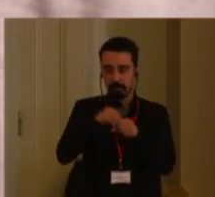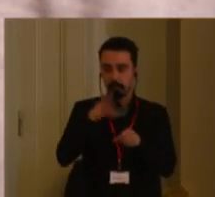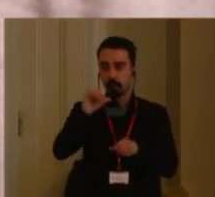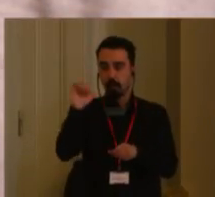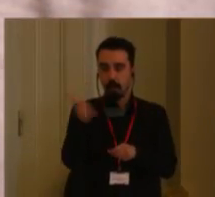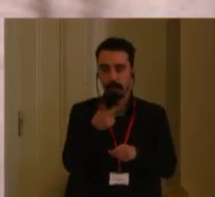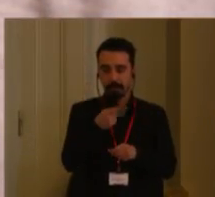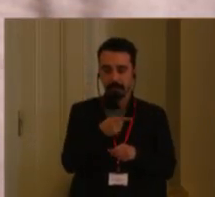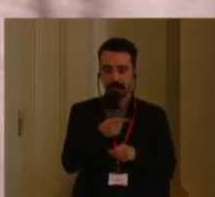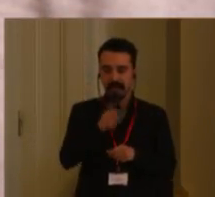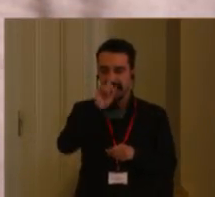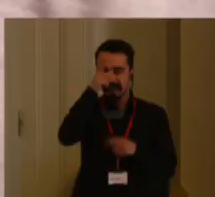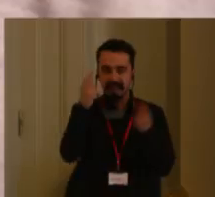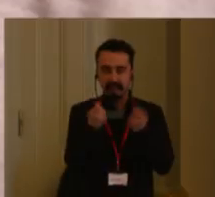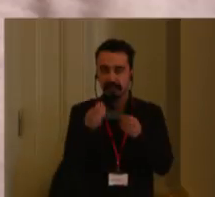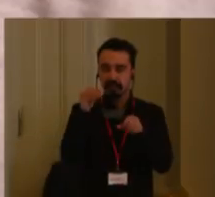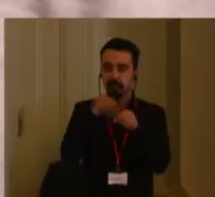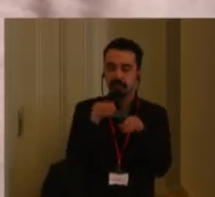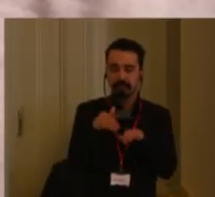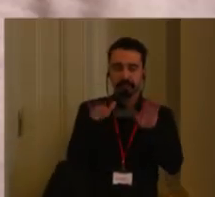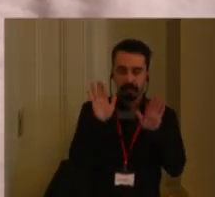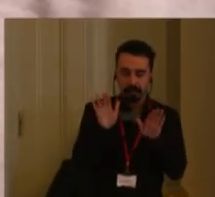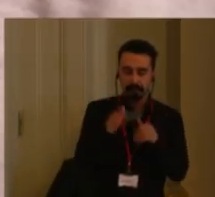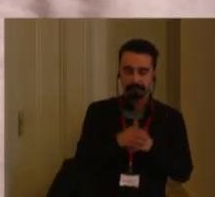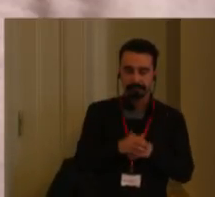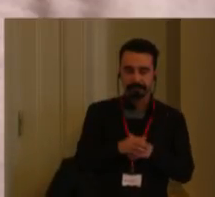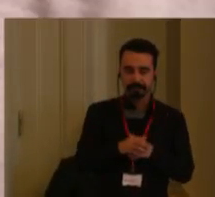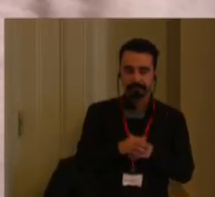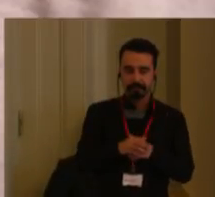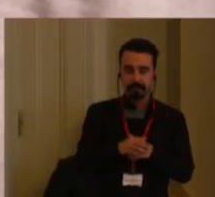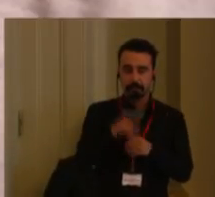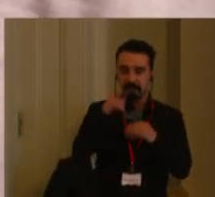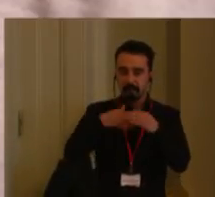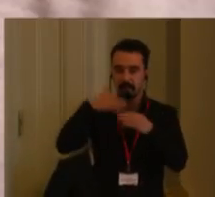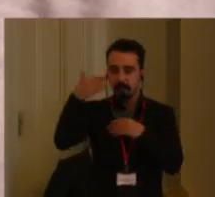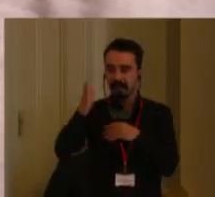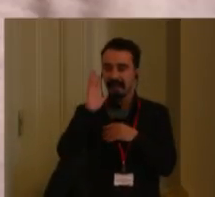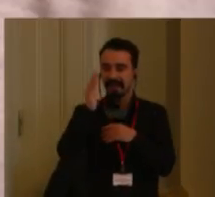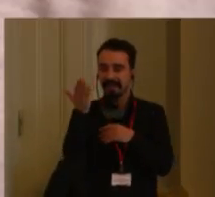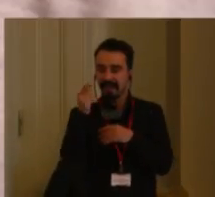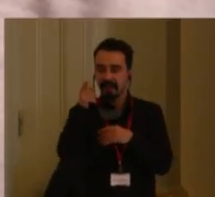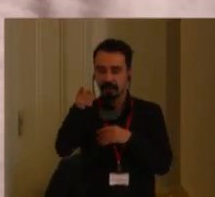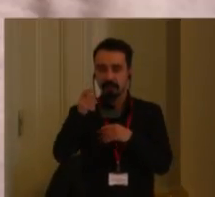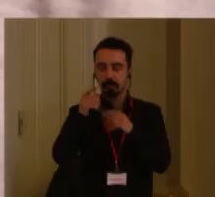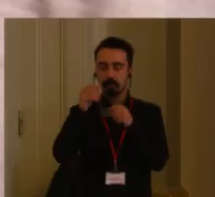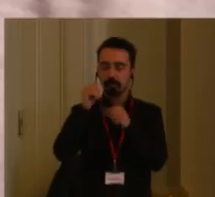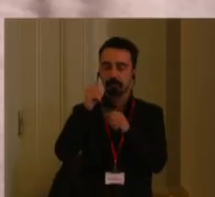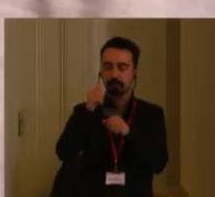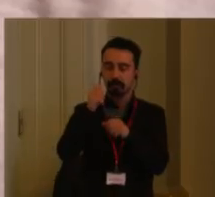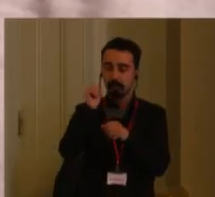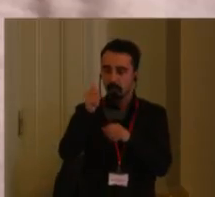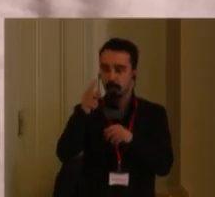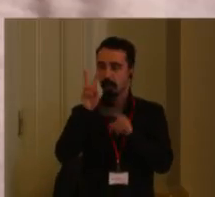work. It's about recognizing the agency of the next generation. It's really important to listen to young people as the